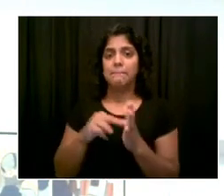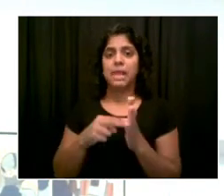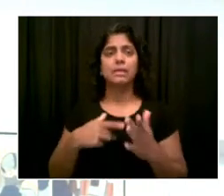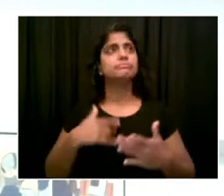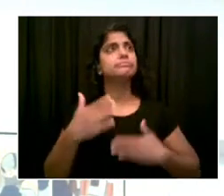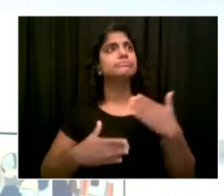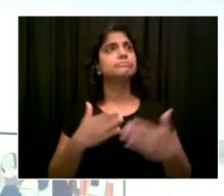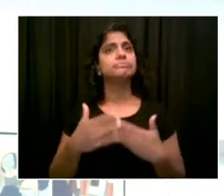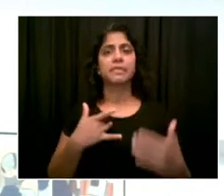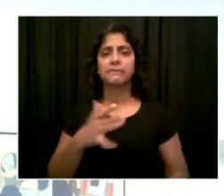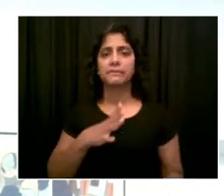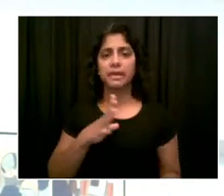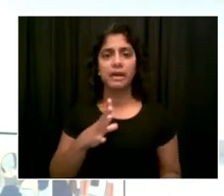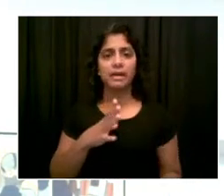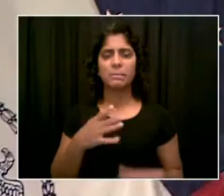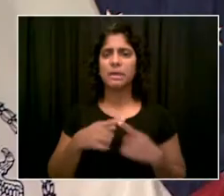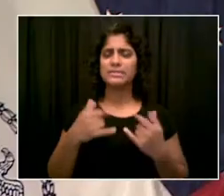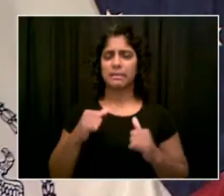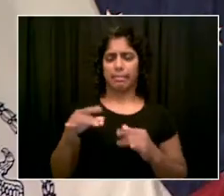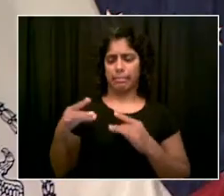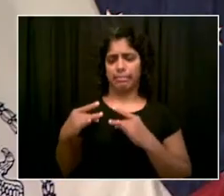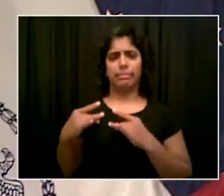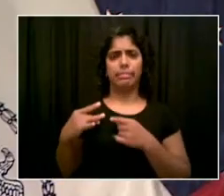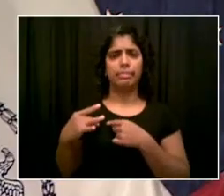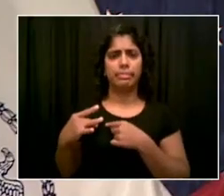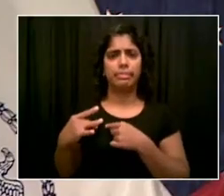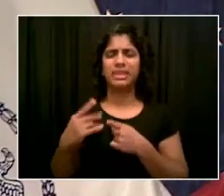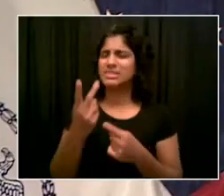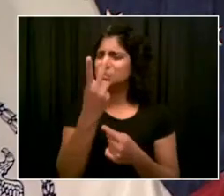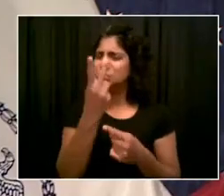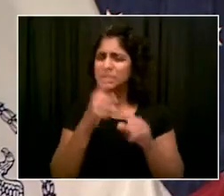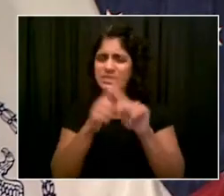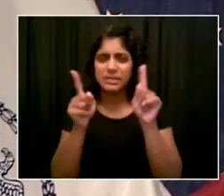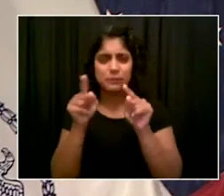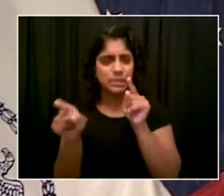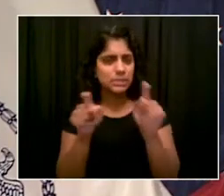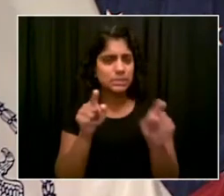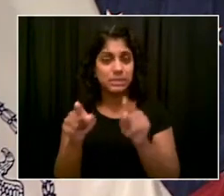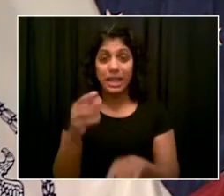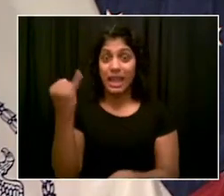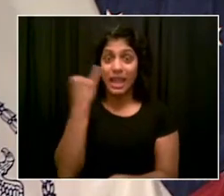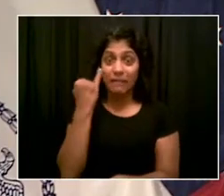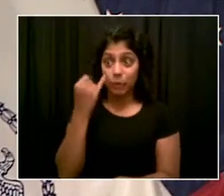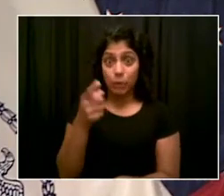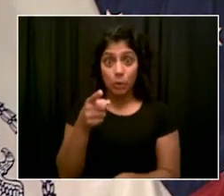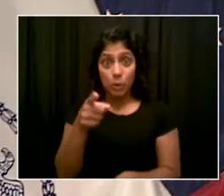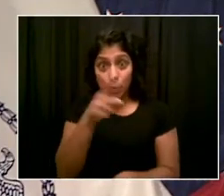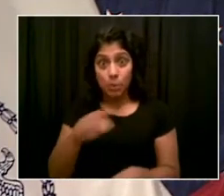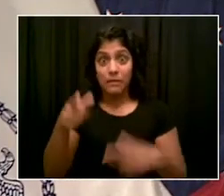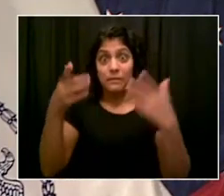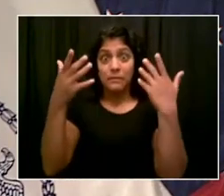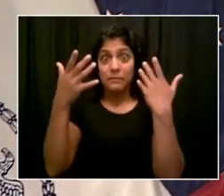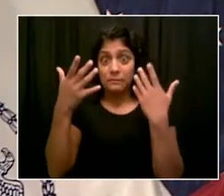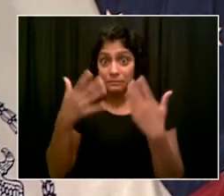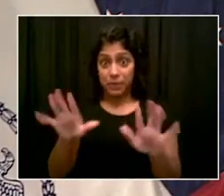City. Yeah, and that's the bottom line, Andrew, and as we conclude today, the